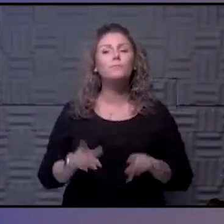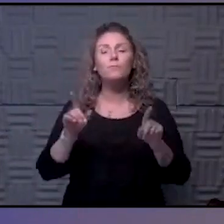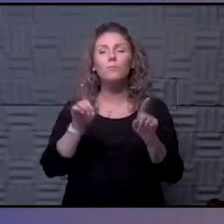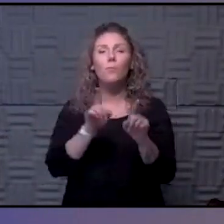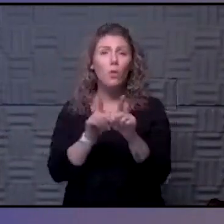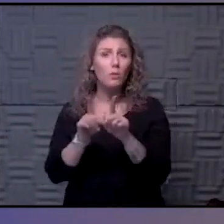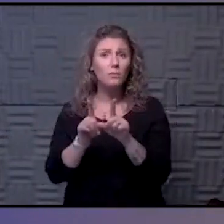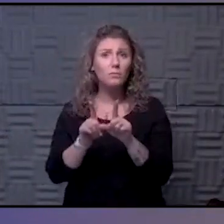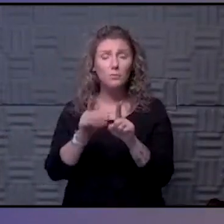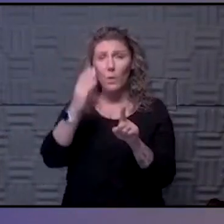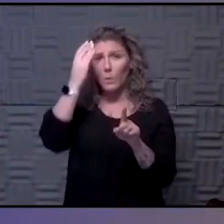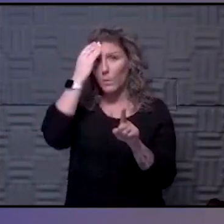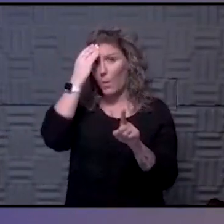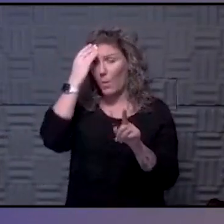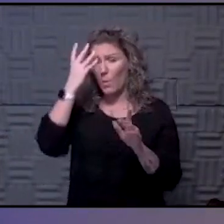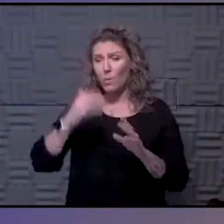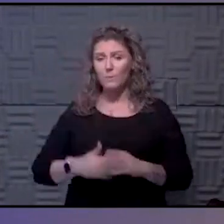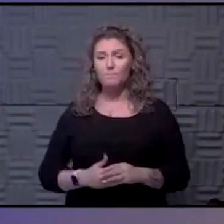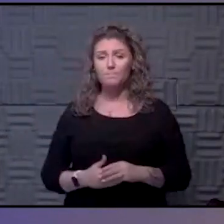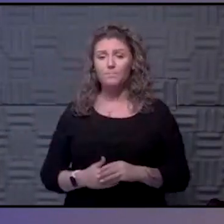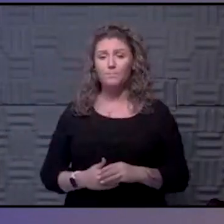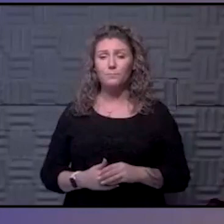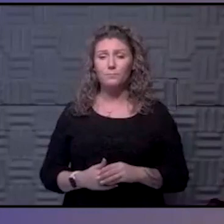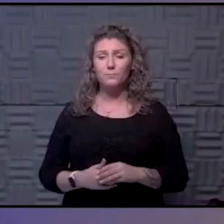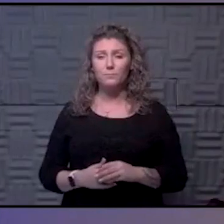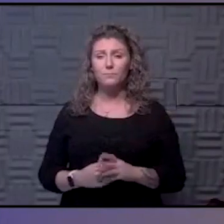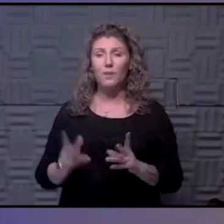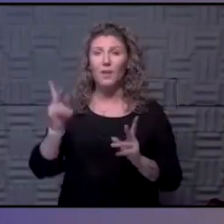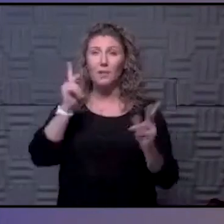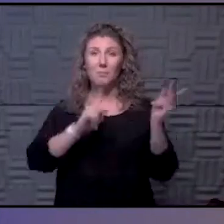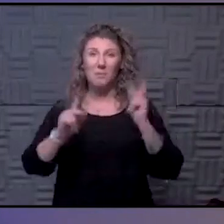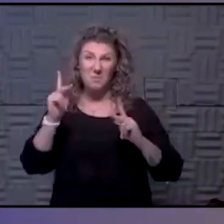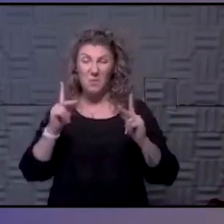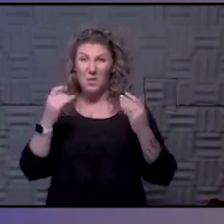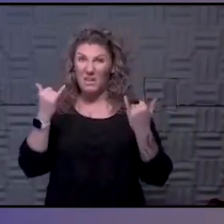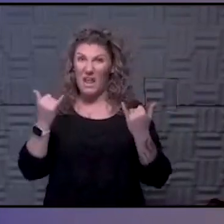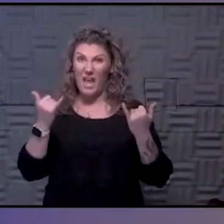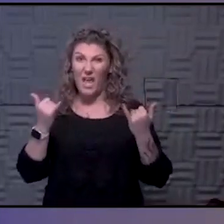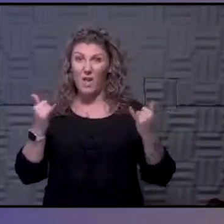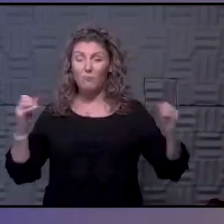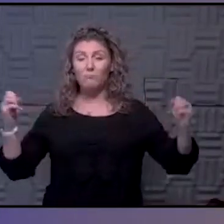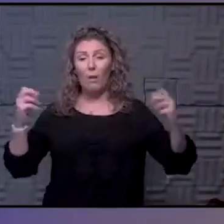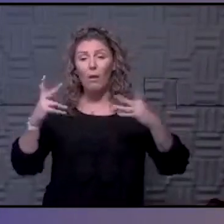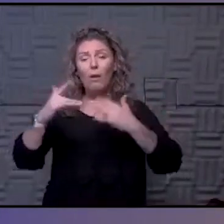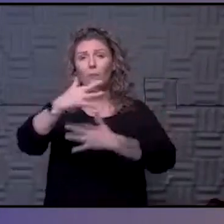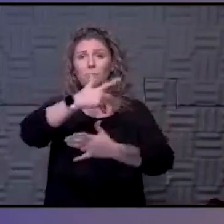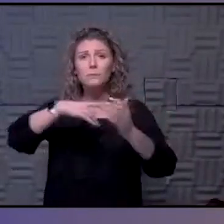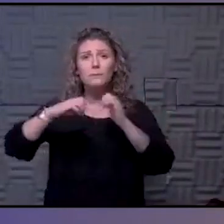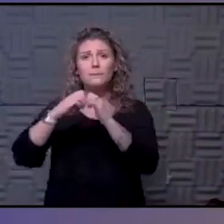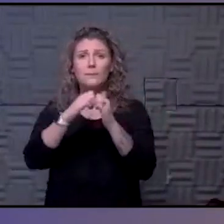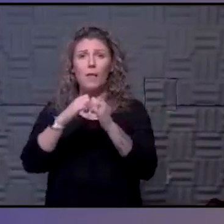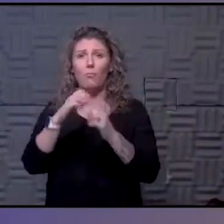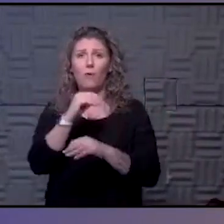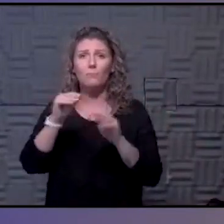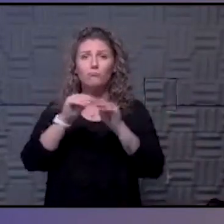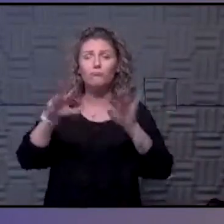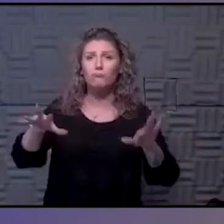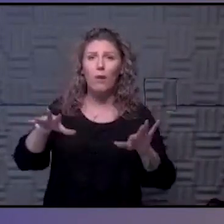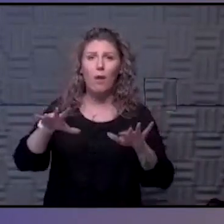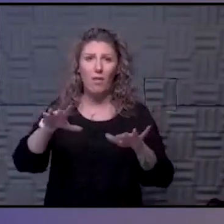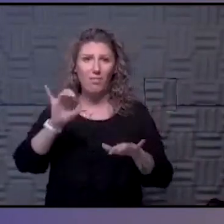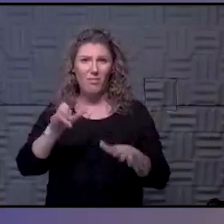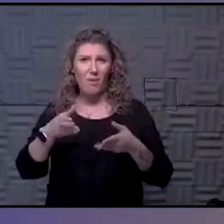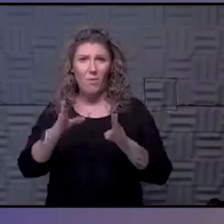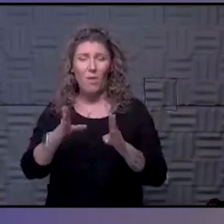also know more people are starting to get together, and we know that it can spread that way. So it's